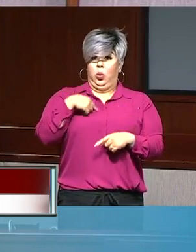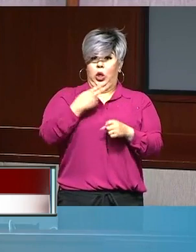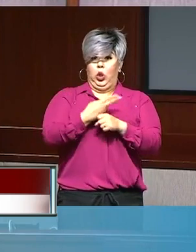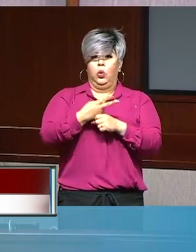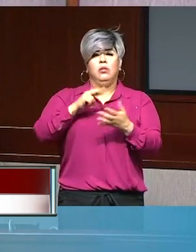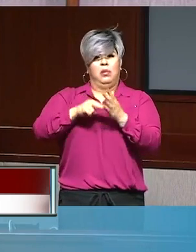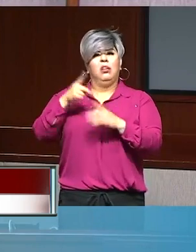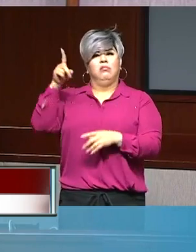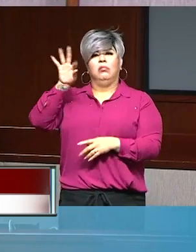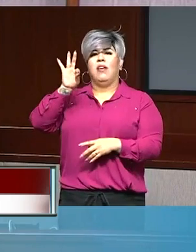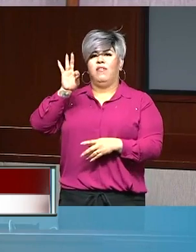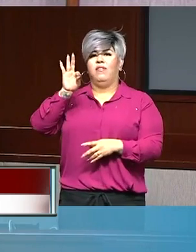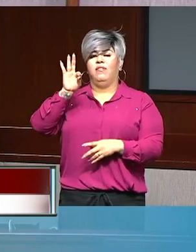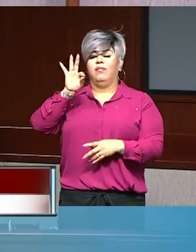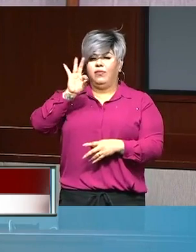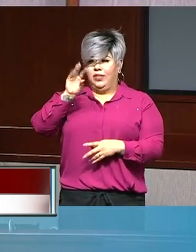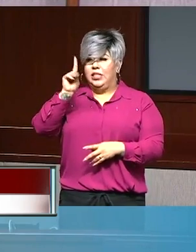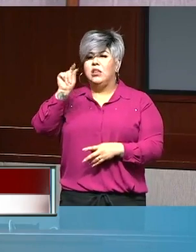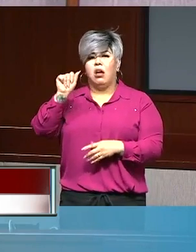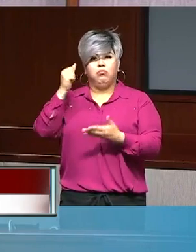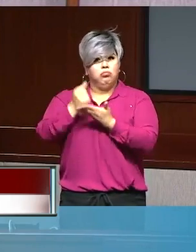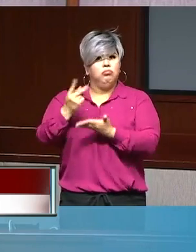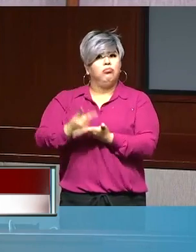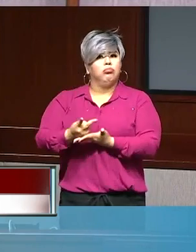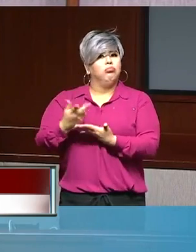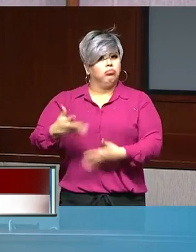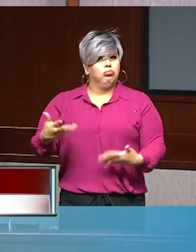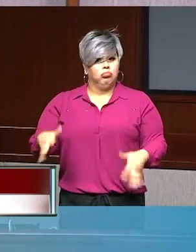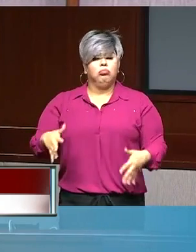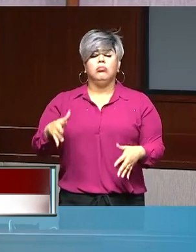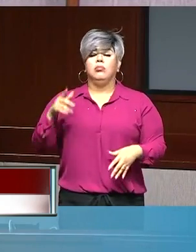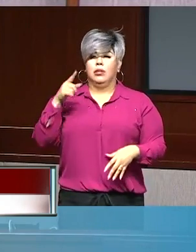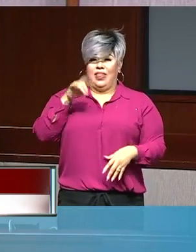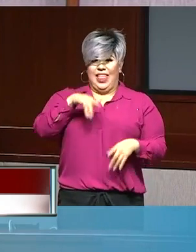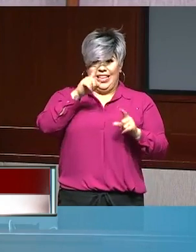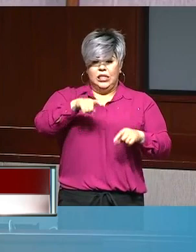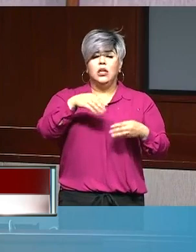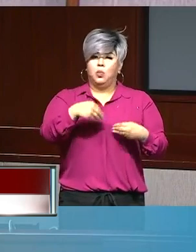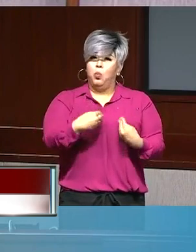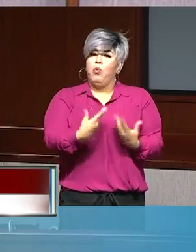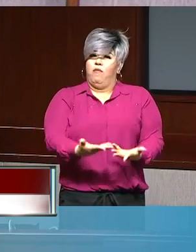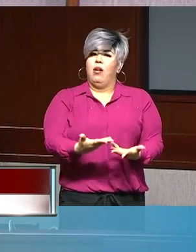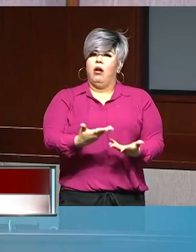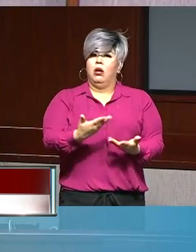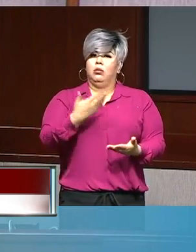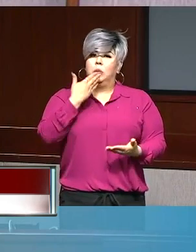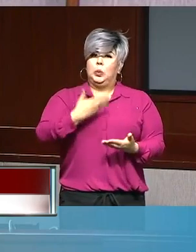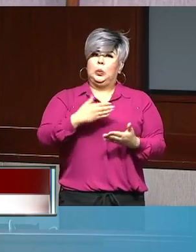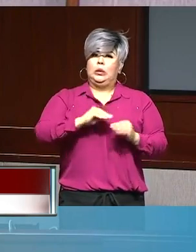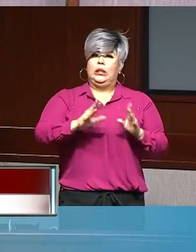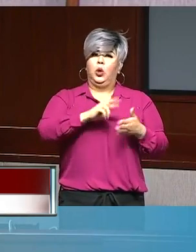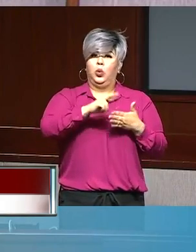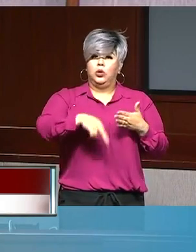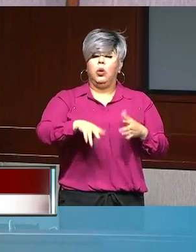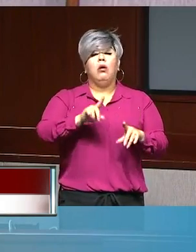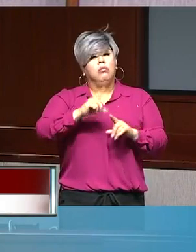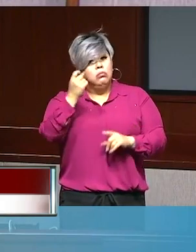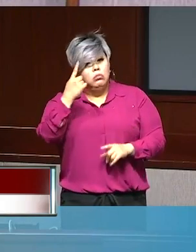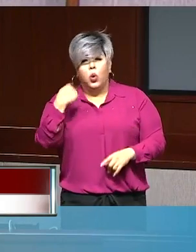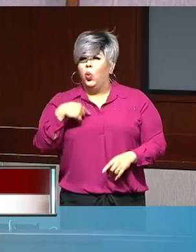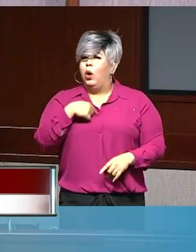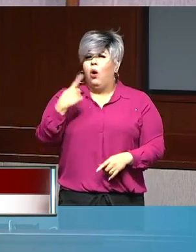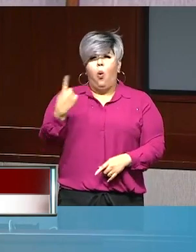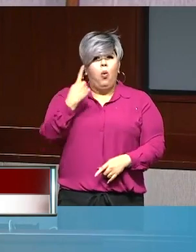under the Emergency Use Authorization are able to provide diagnostic test results, but as always, we're always looking